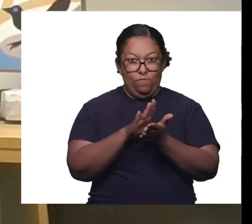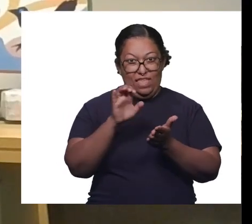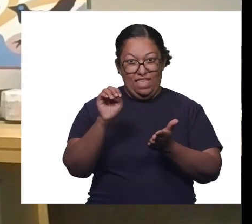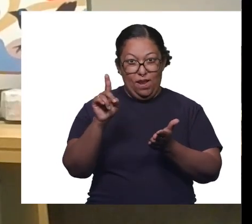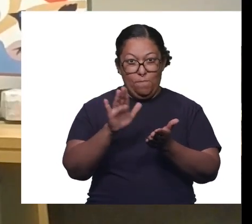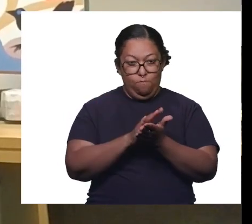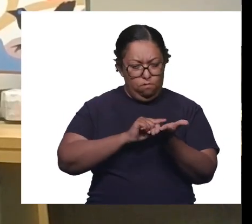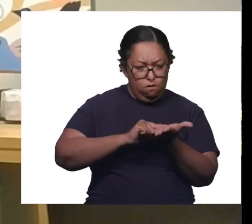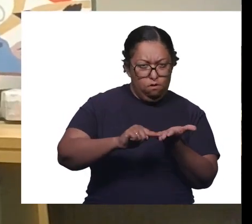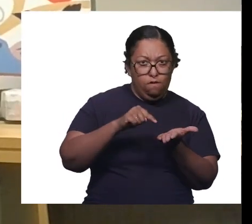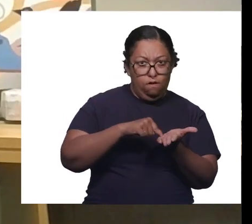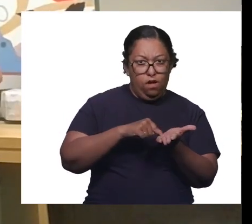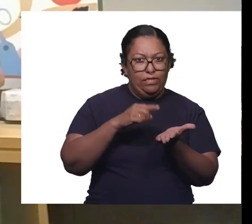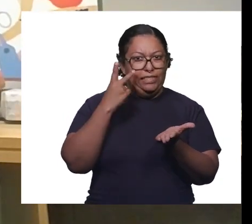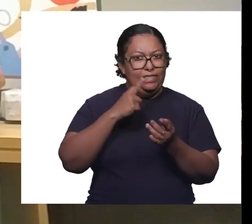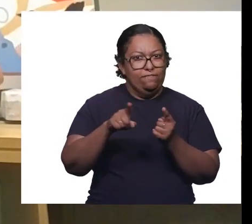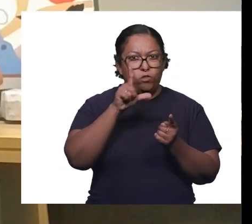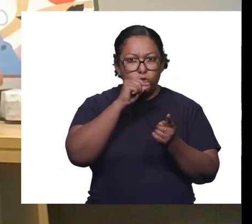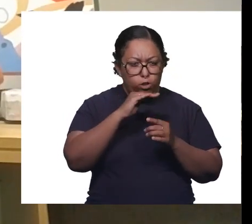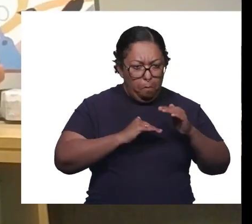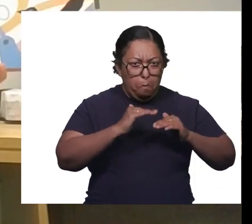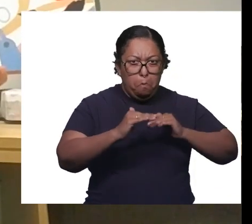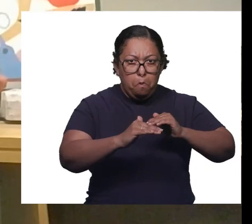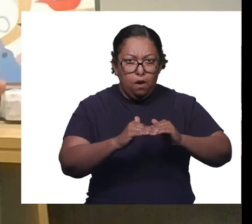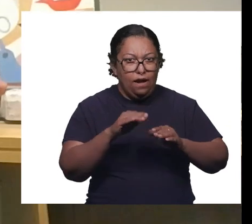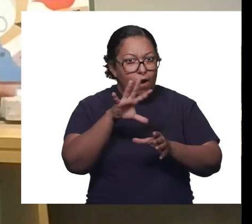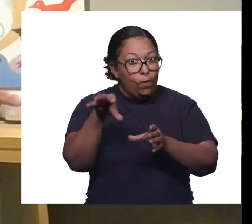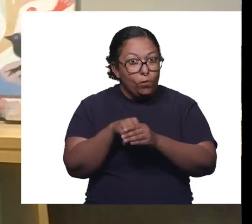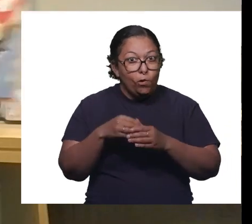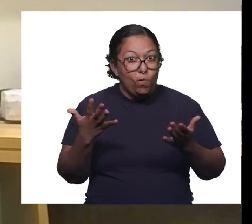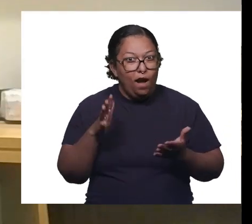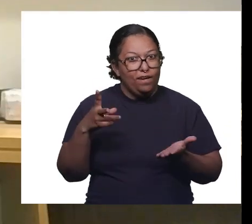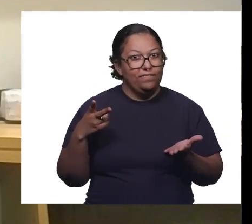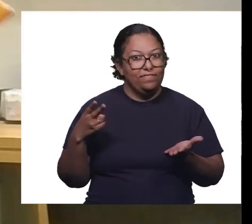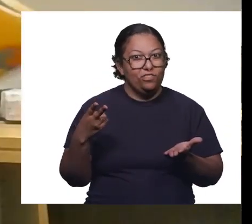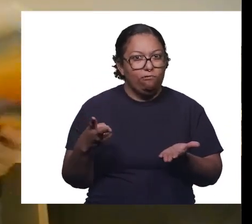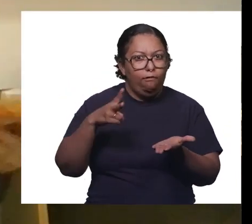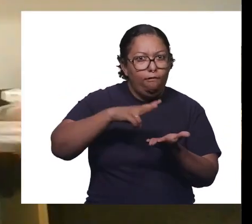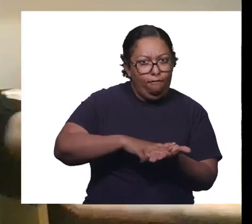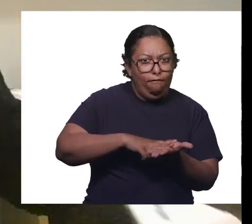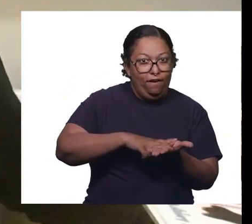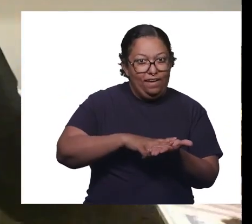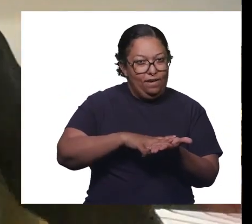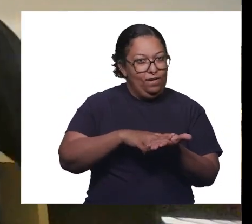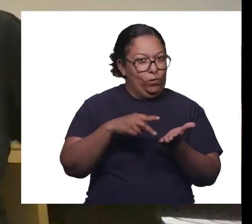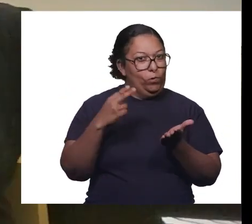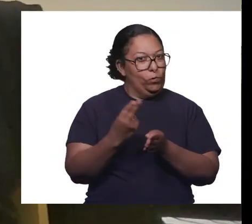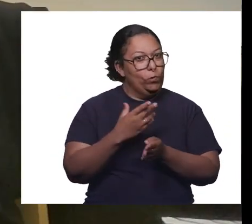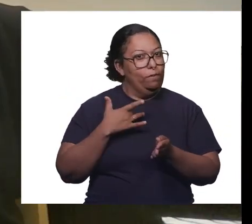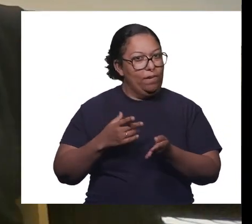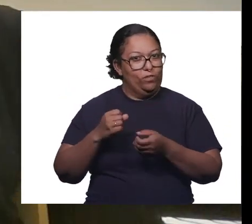he's collaged his scissors that he used to make his collages. So he's still giving us a little bit